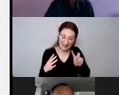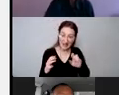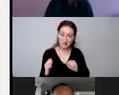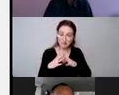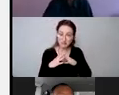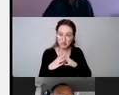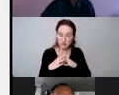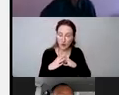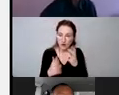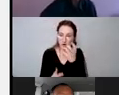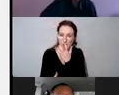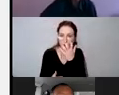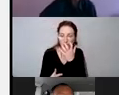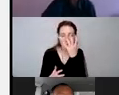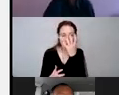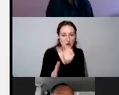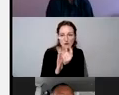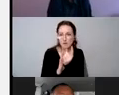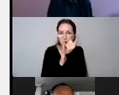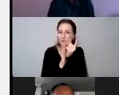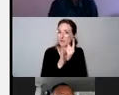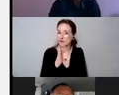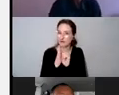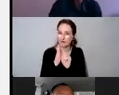of the beautiful examples of this inclusivity. So